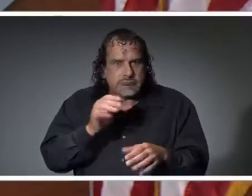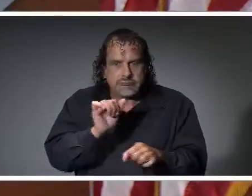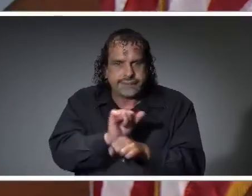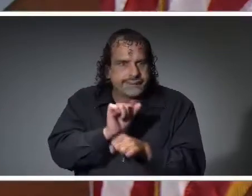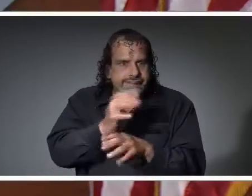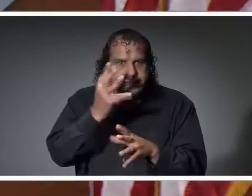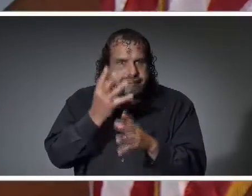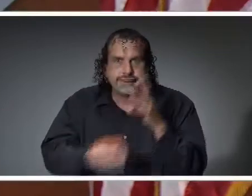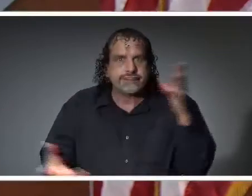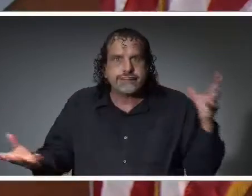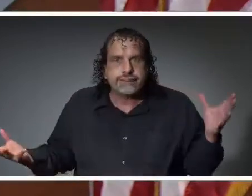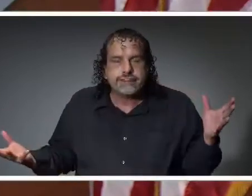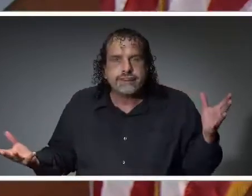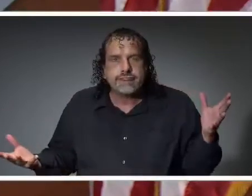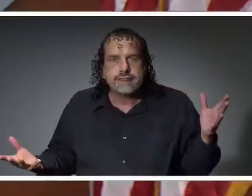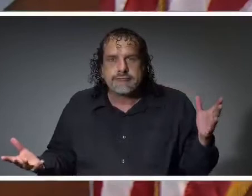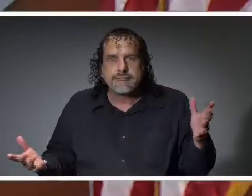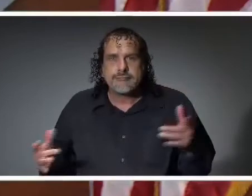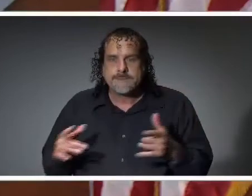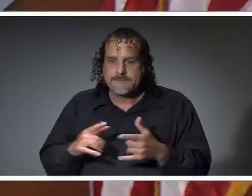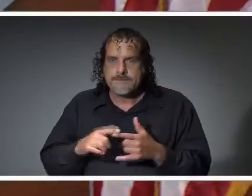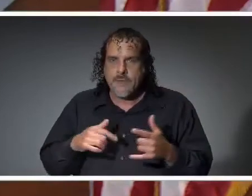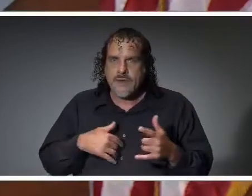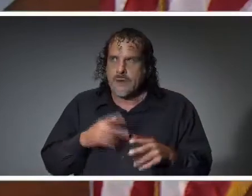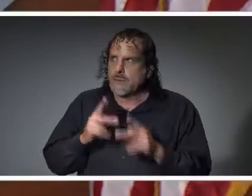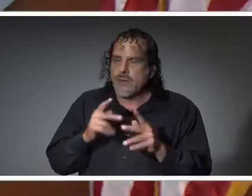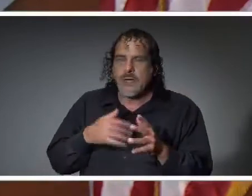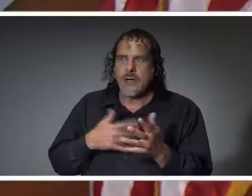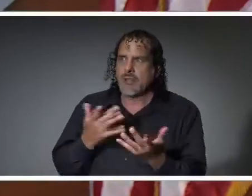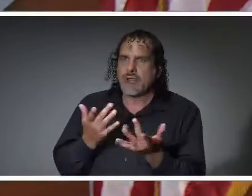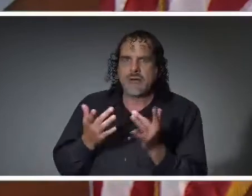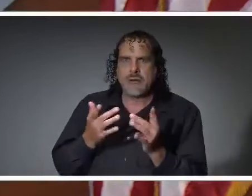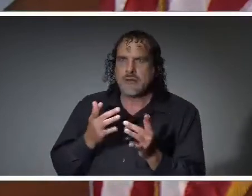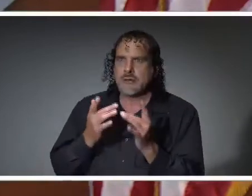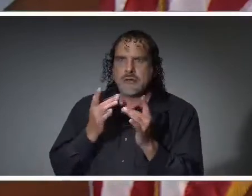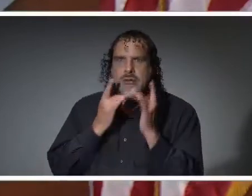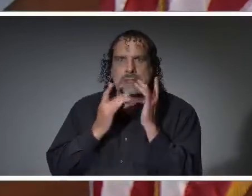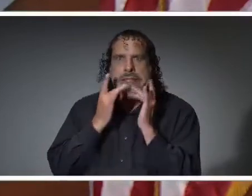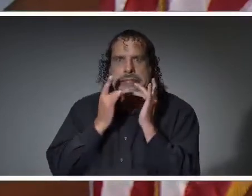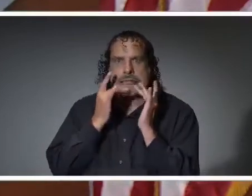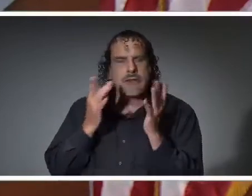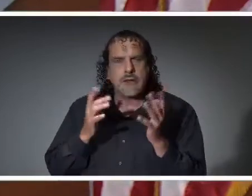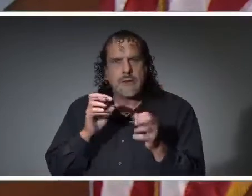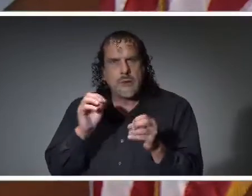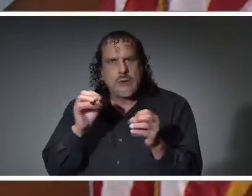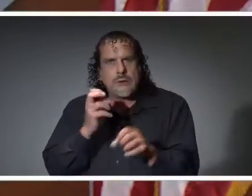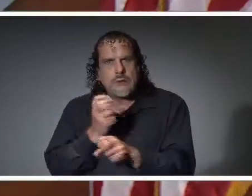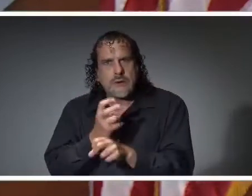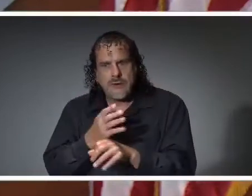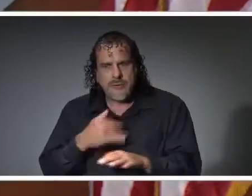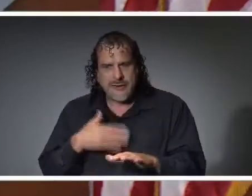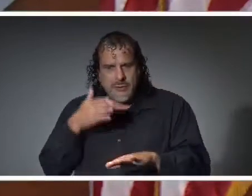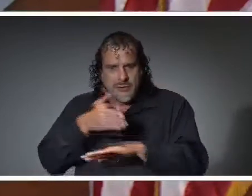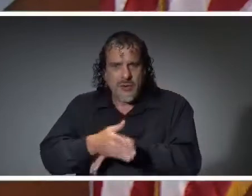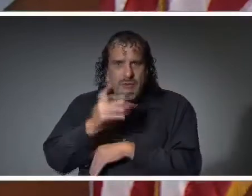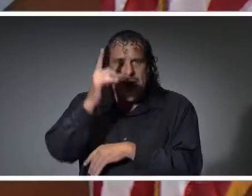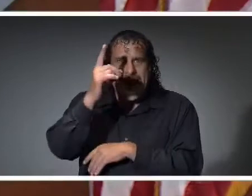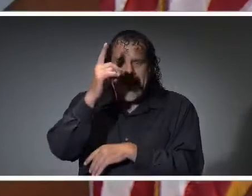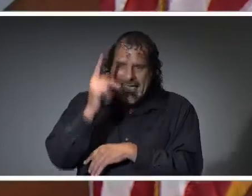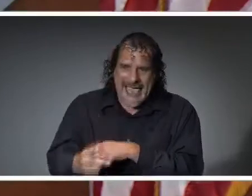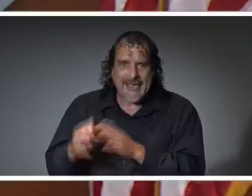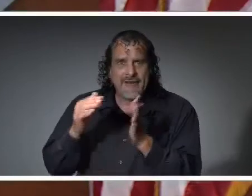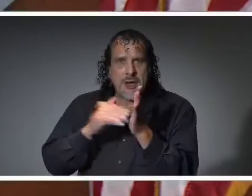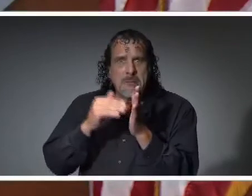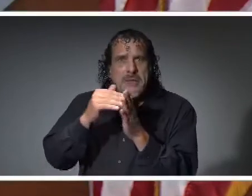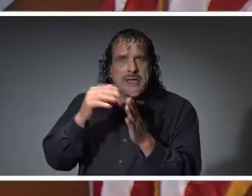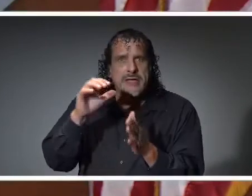are failing, it becomes a huge hardship to so many people. But there was over 500,000 acres inundated by the backwater,